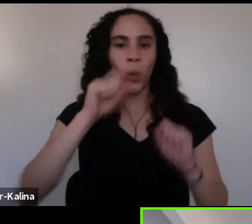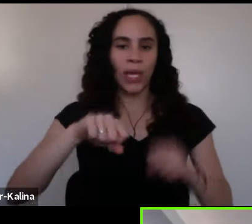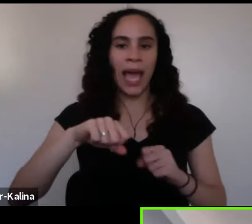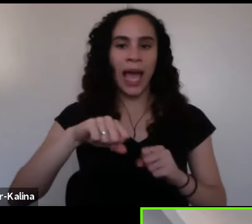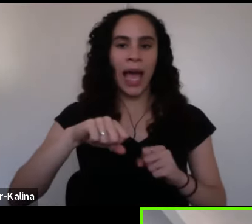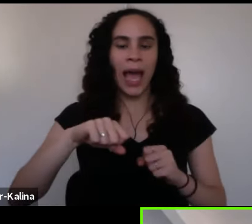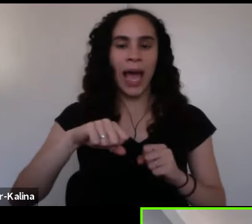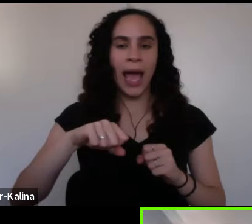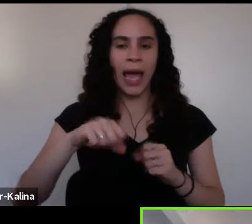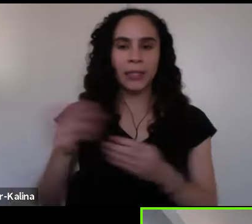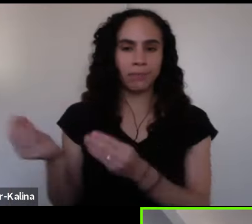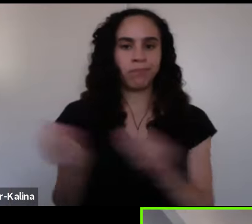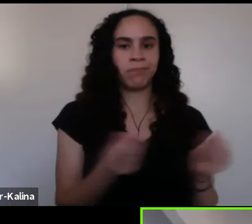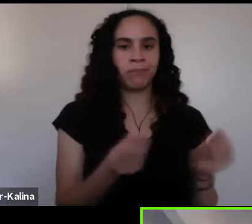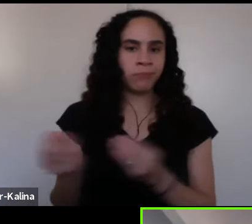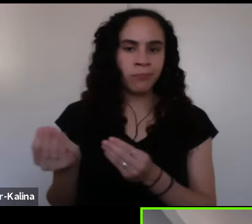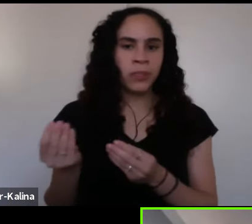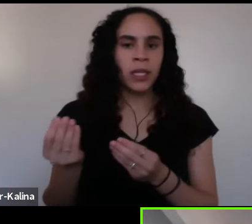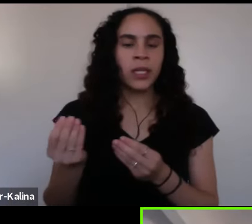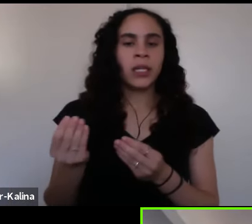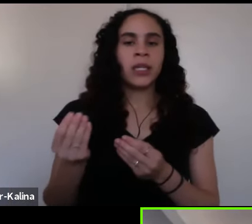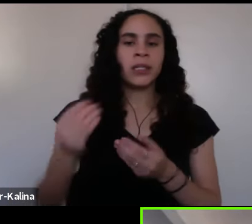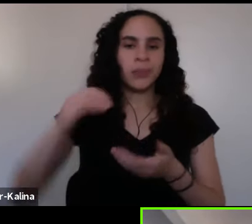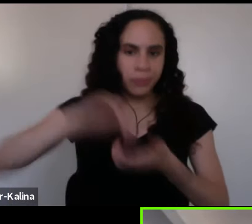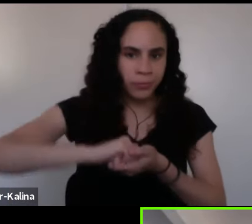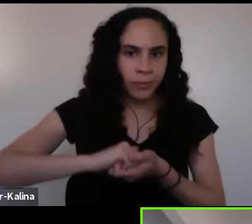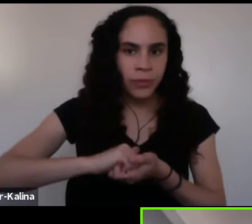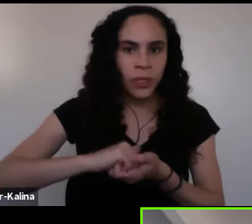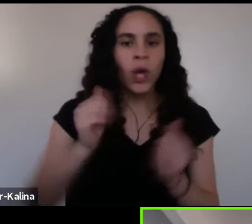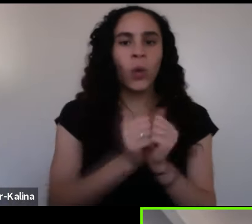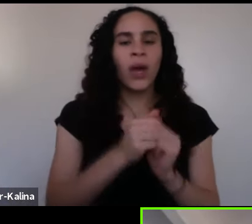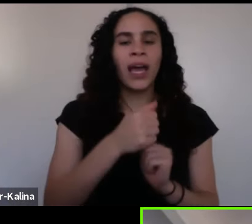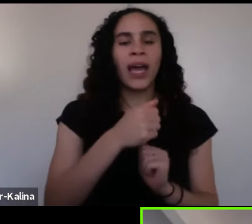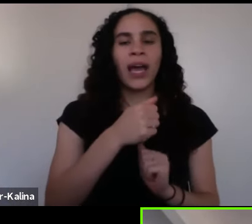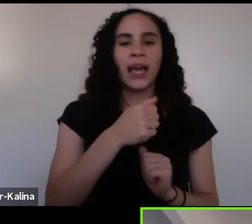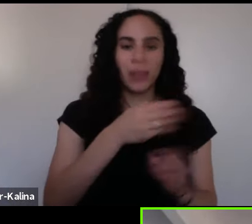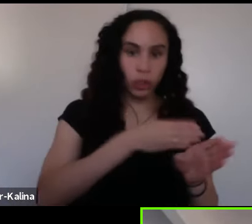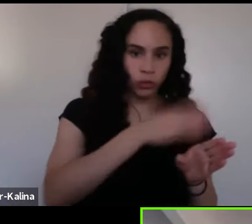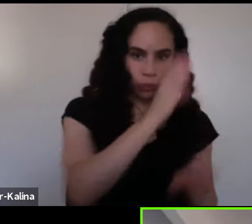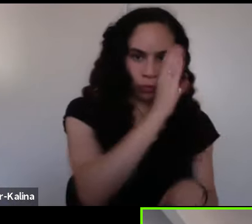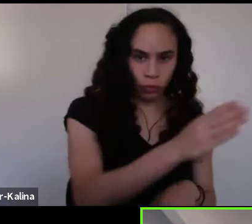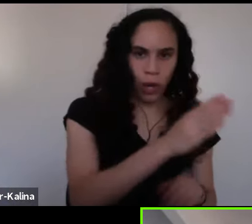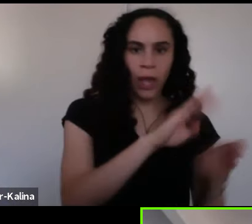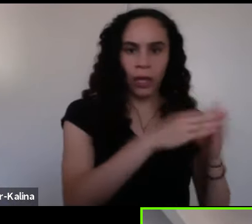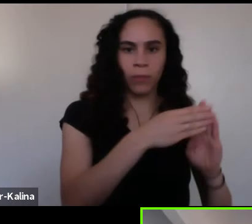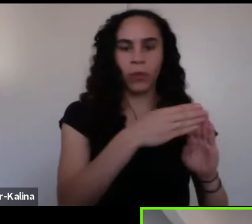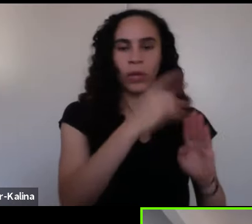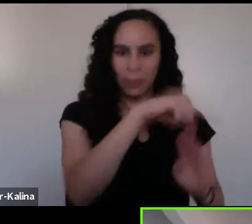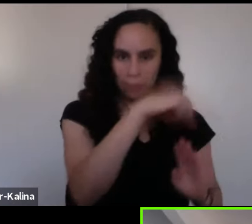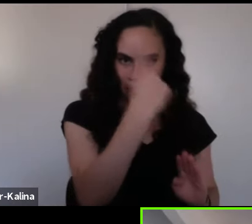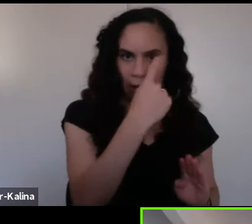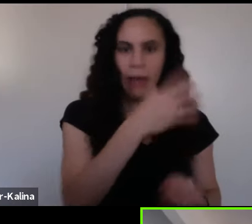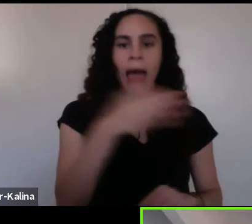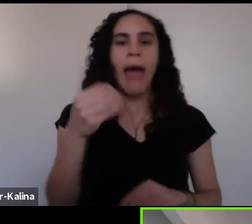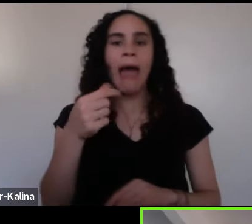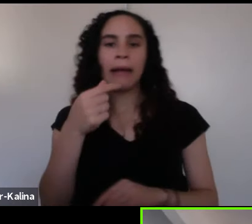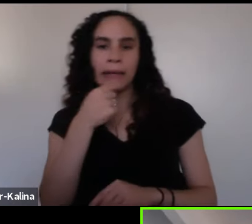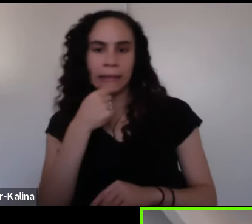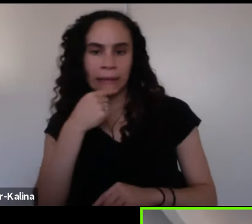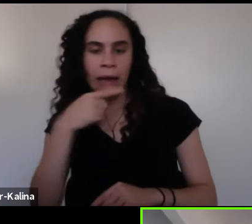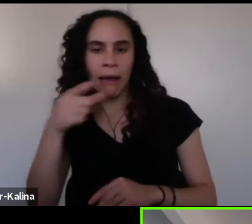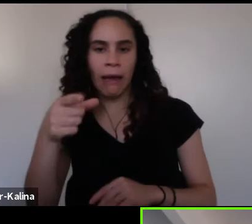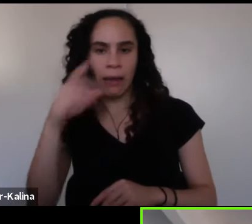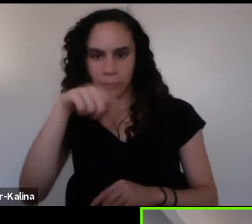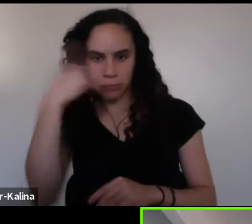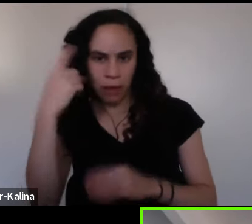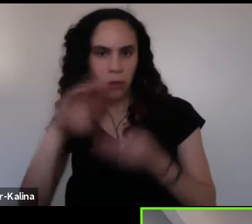the heterosexual Black community and the gay community. And she knew me as the Black man, but also one that was